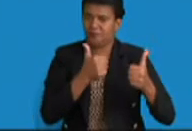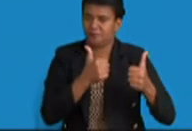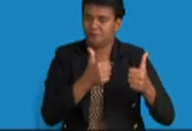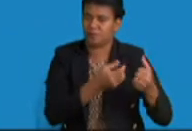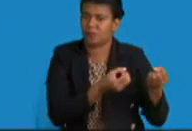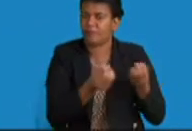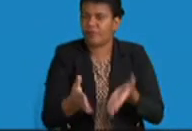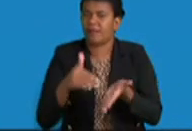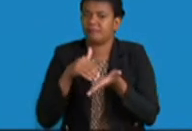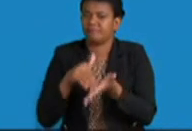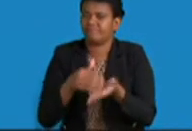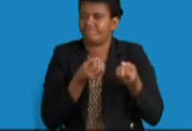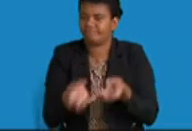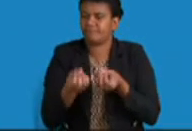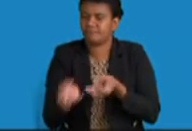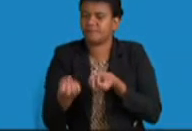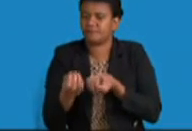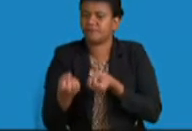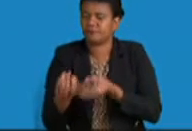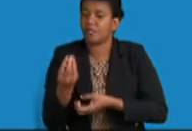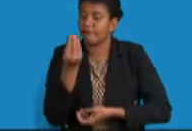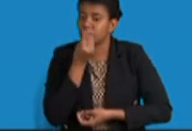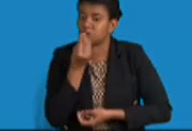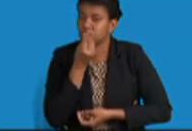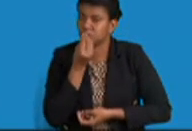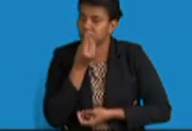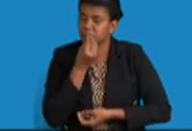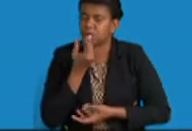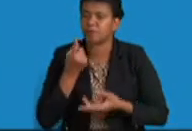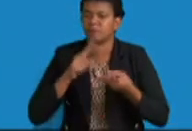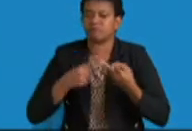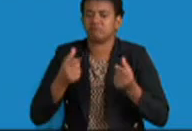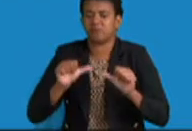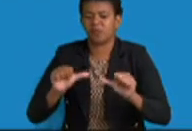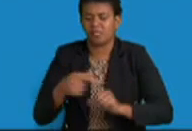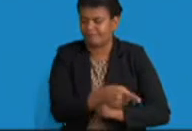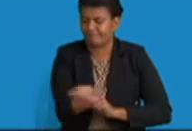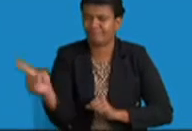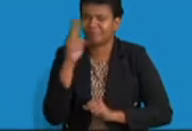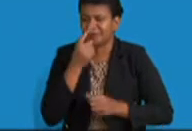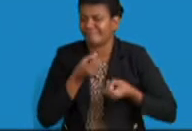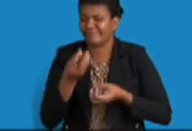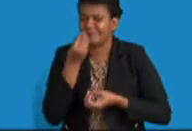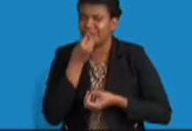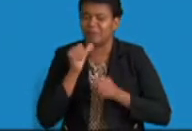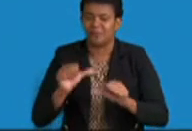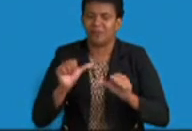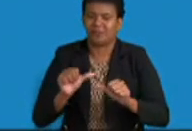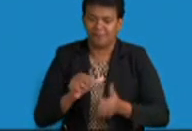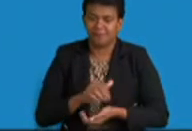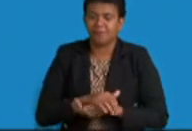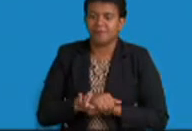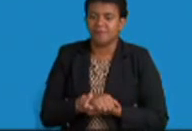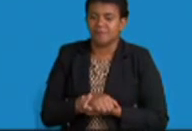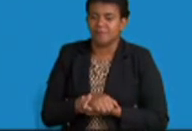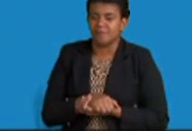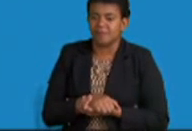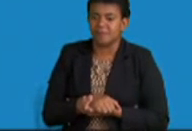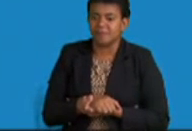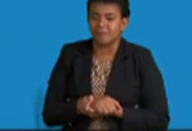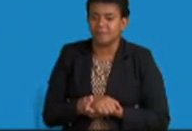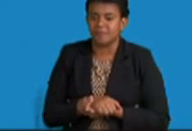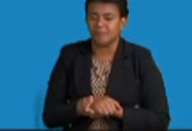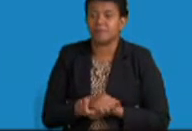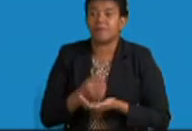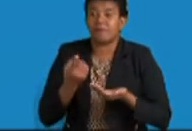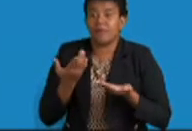aid. International and national HADR medical assistance teams were also deployed to needed areas to provide medical